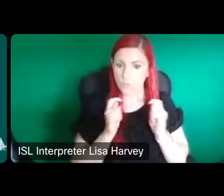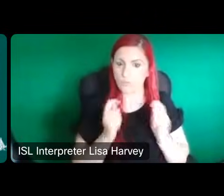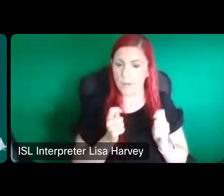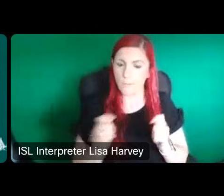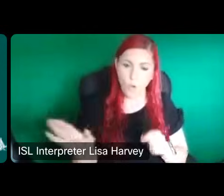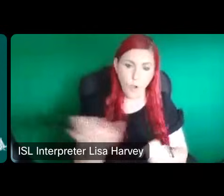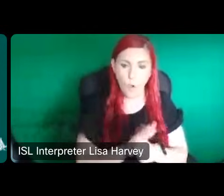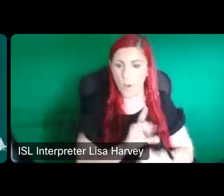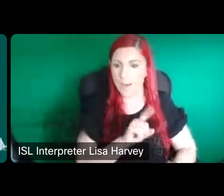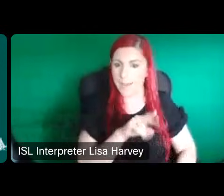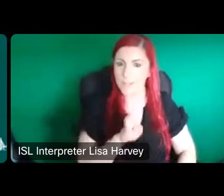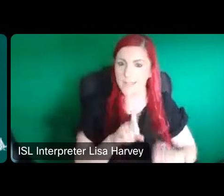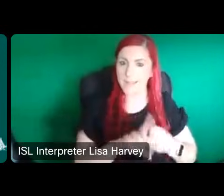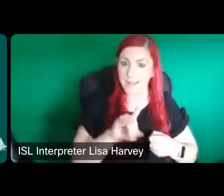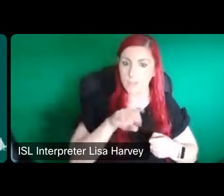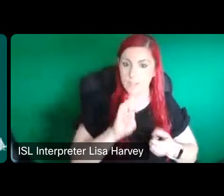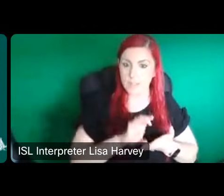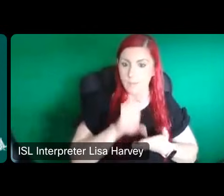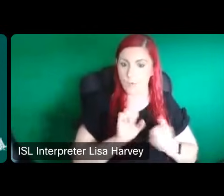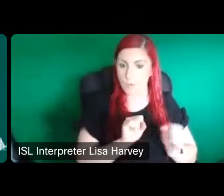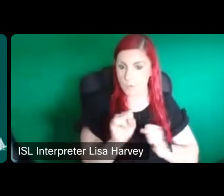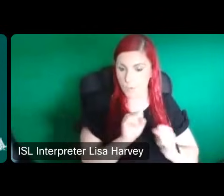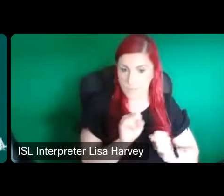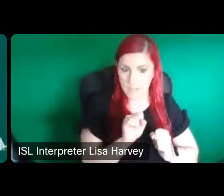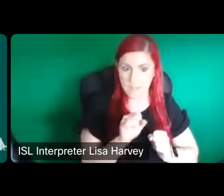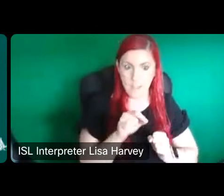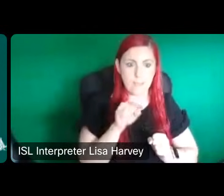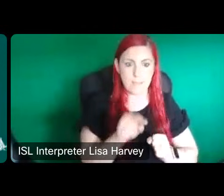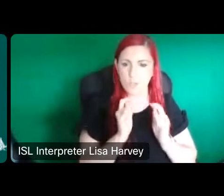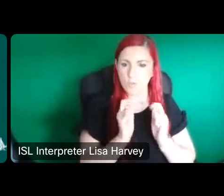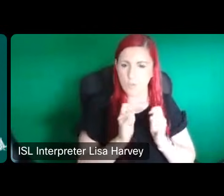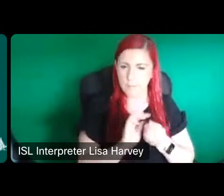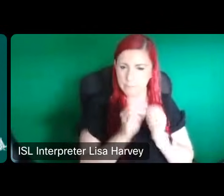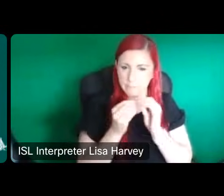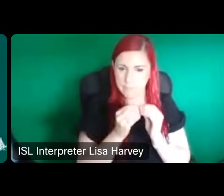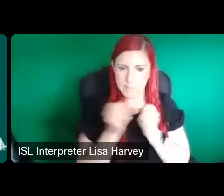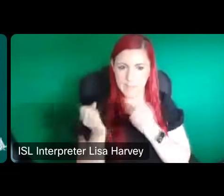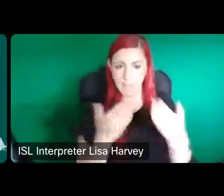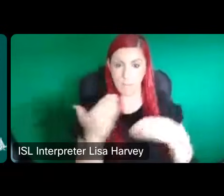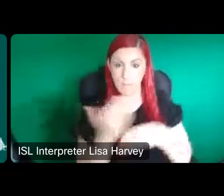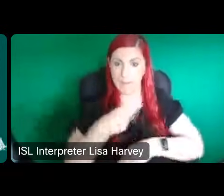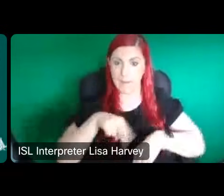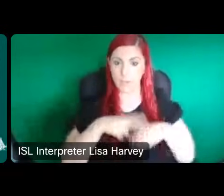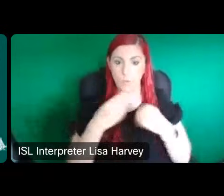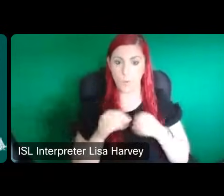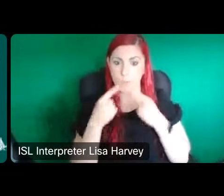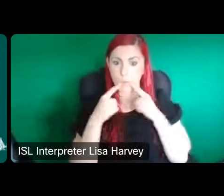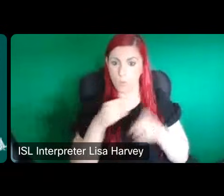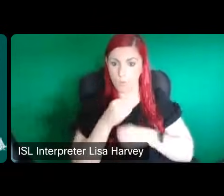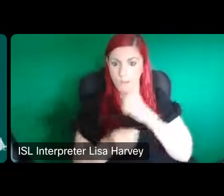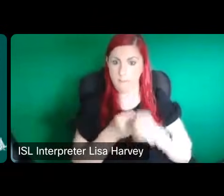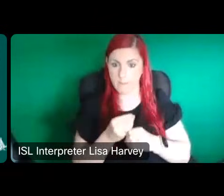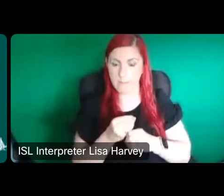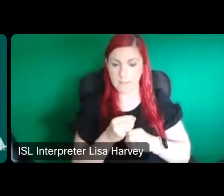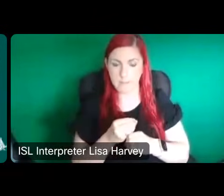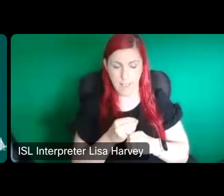HSE funded services. This training has been designed and delivered by our National Open Disclosure Office, and